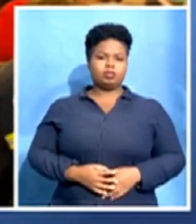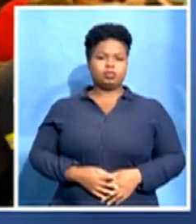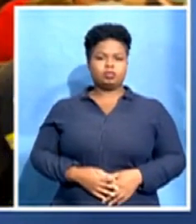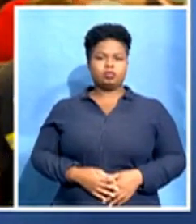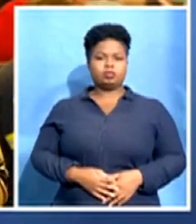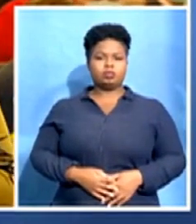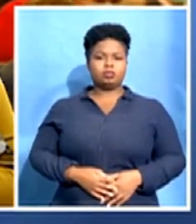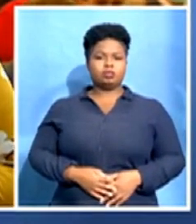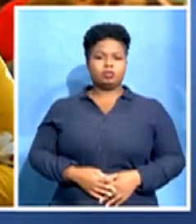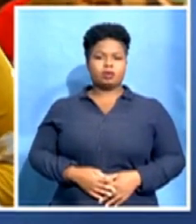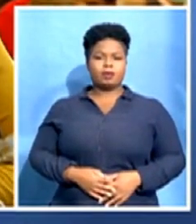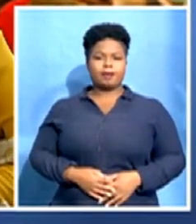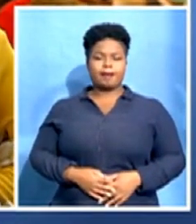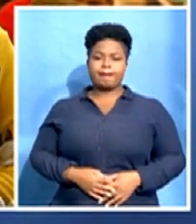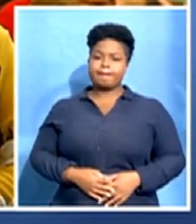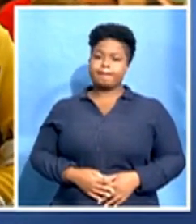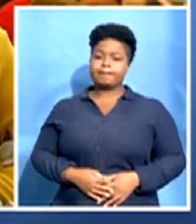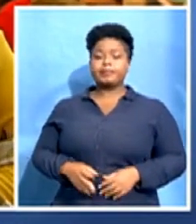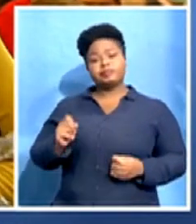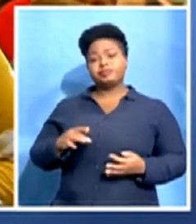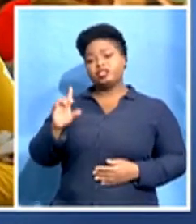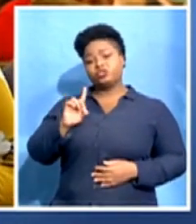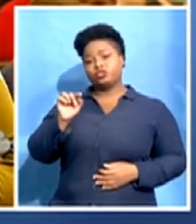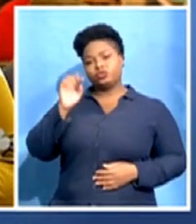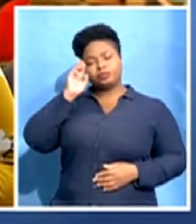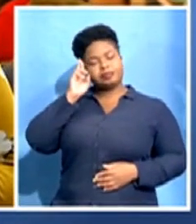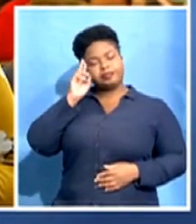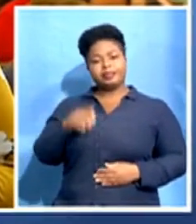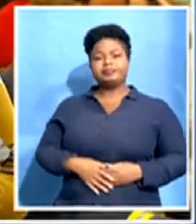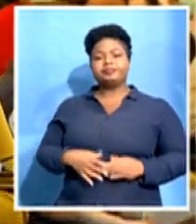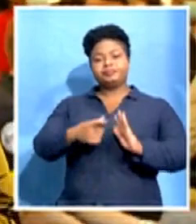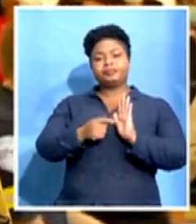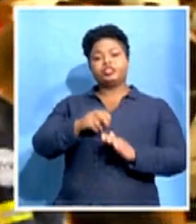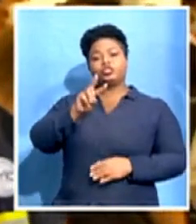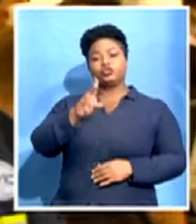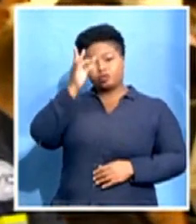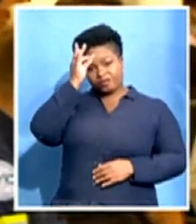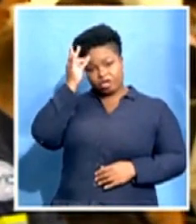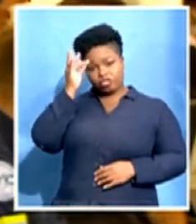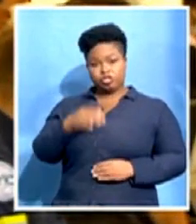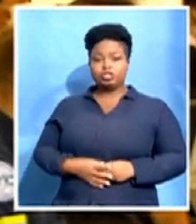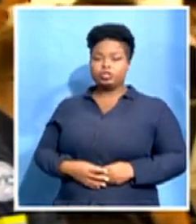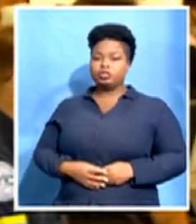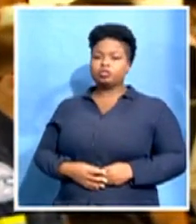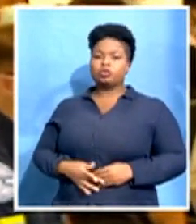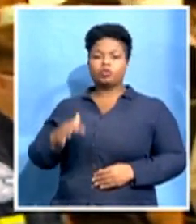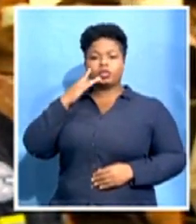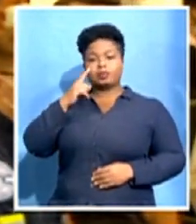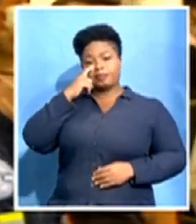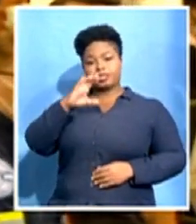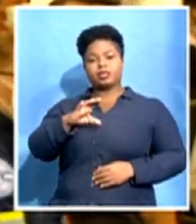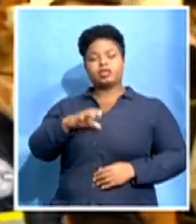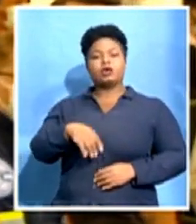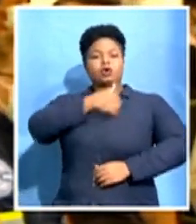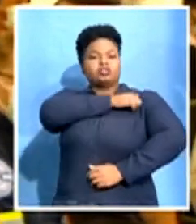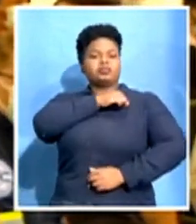Well, Desiree, you would recall that on the 2nd of March, when the Charlotte Makhura Hospital had announced that it would start its